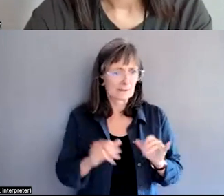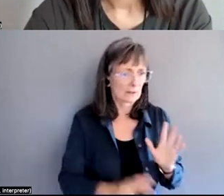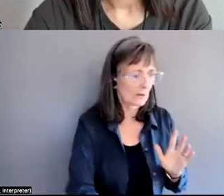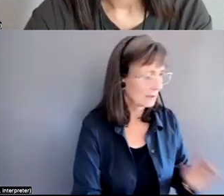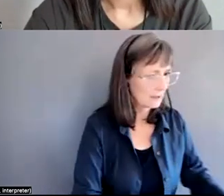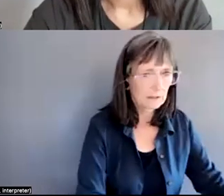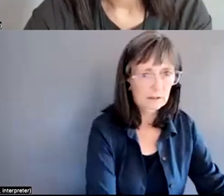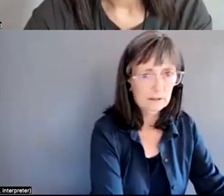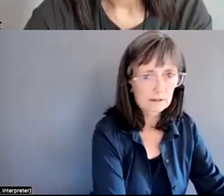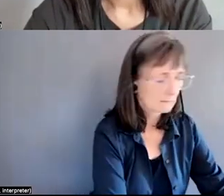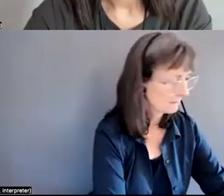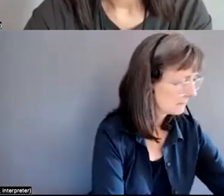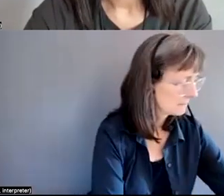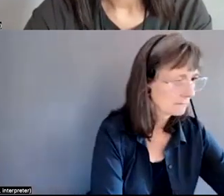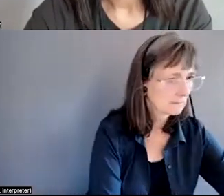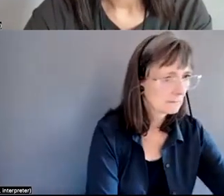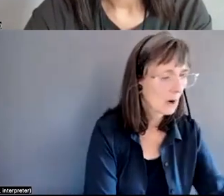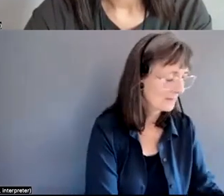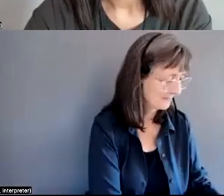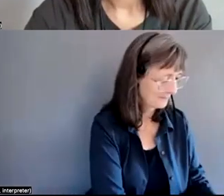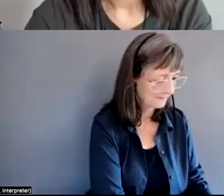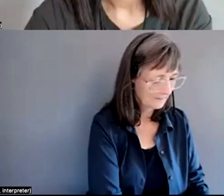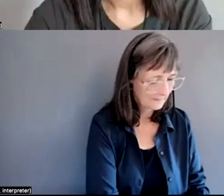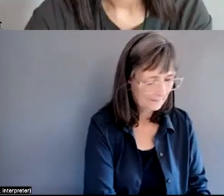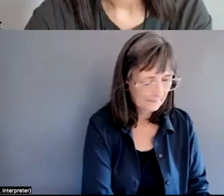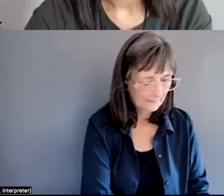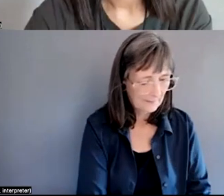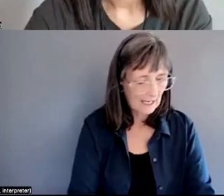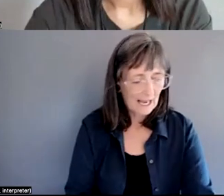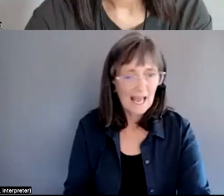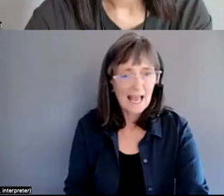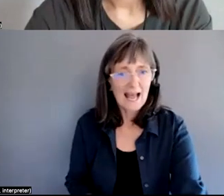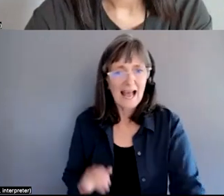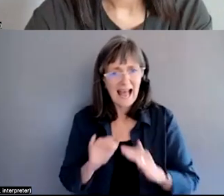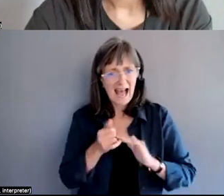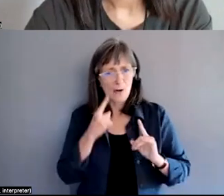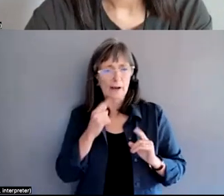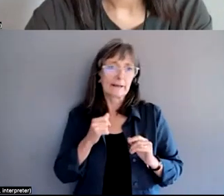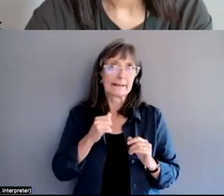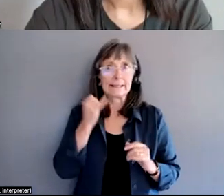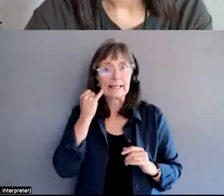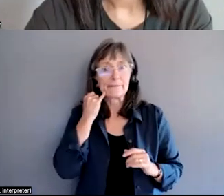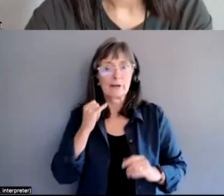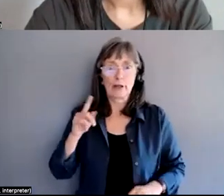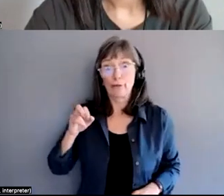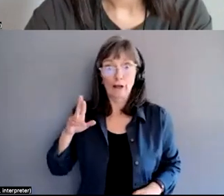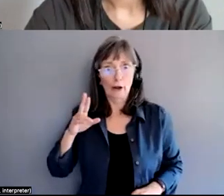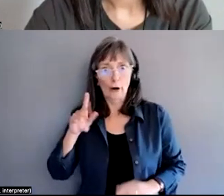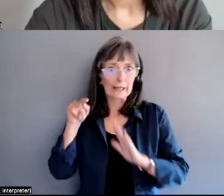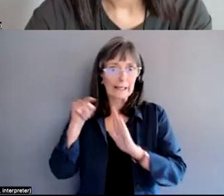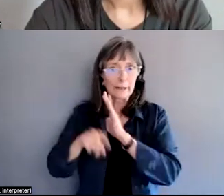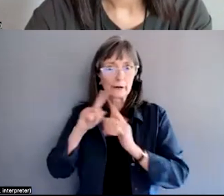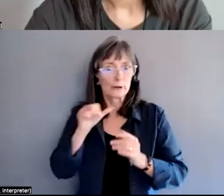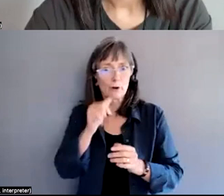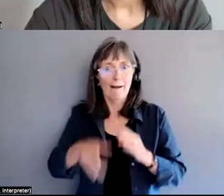for example, with a thriller? You don't necessarily put, or a mystery, you don't necessarily put a bloody knife on the cover because that seems to be too obvious. Well, you know, what would you